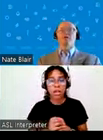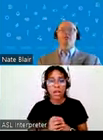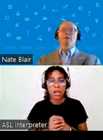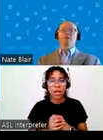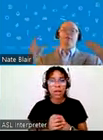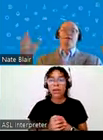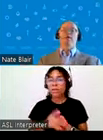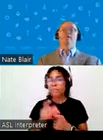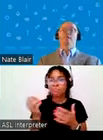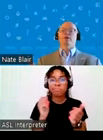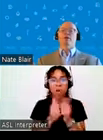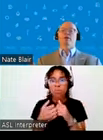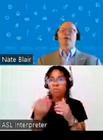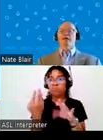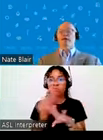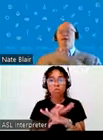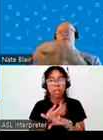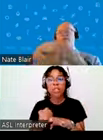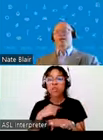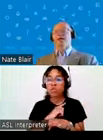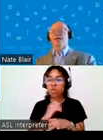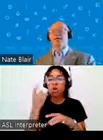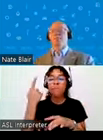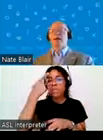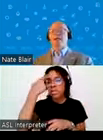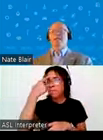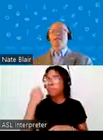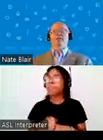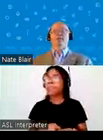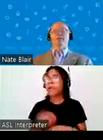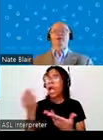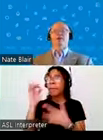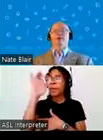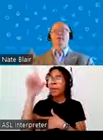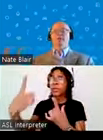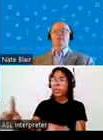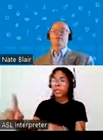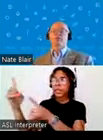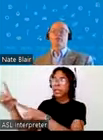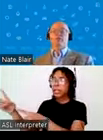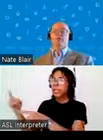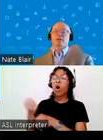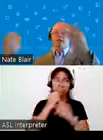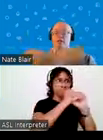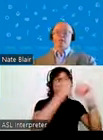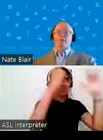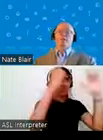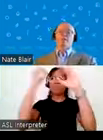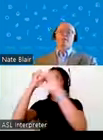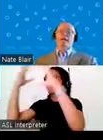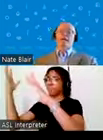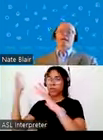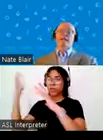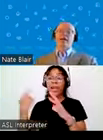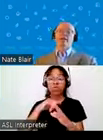system works is that we come up with scenarios. We think about how that impacts the end use loads and the distributed generation. We put